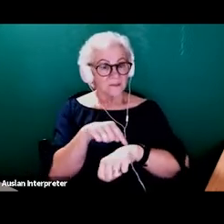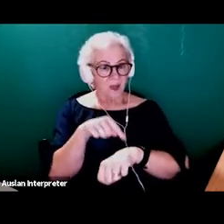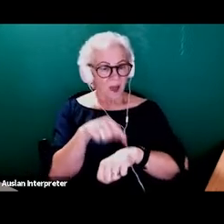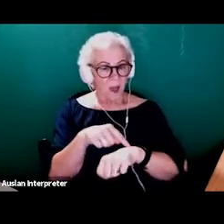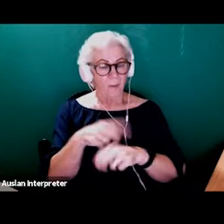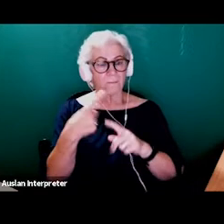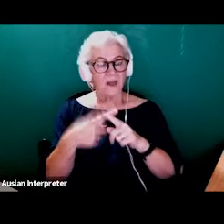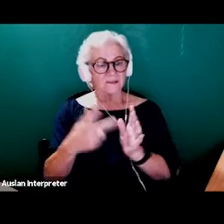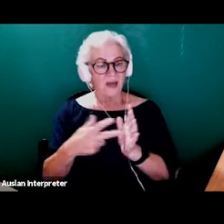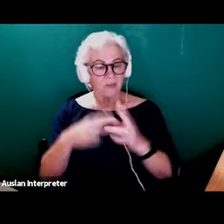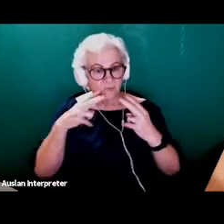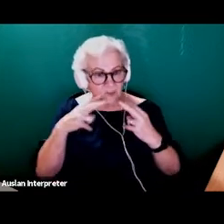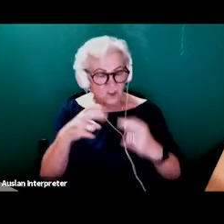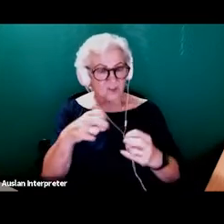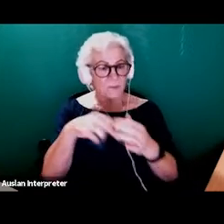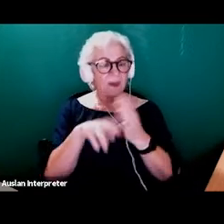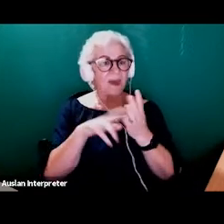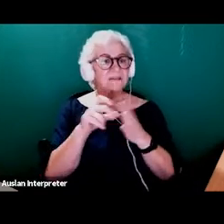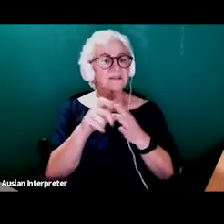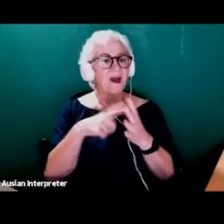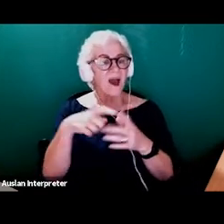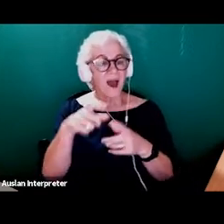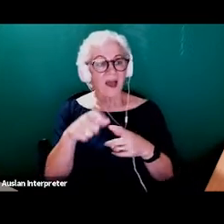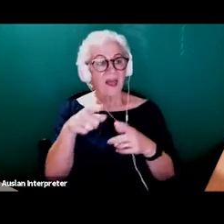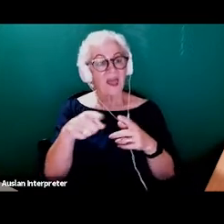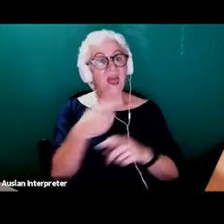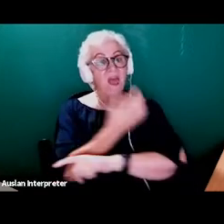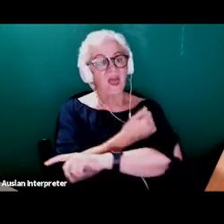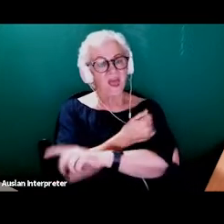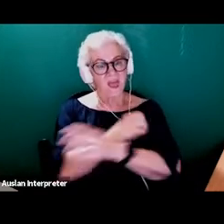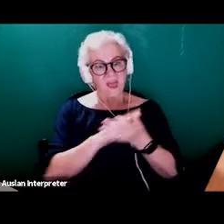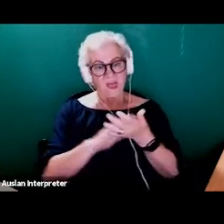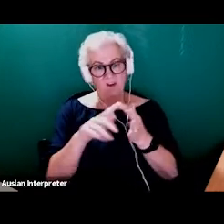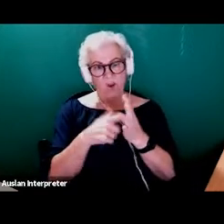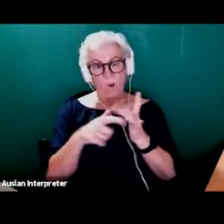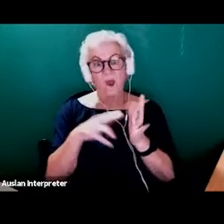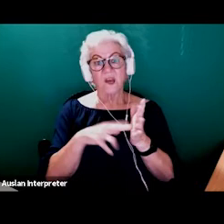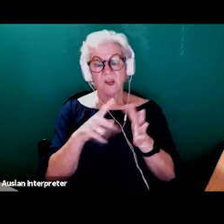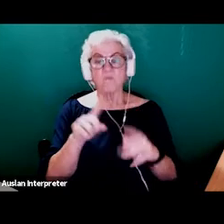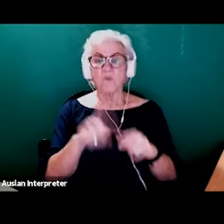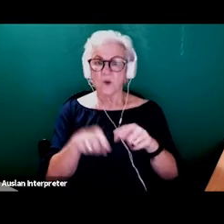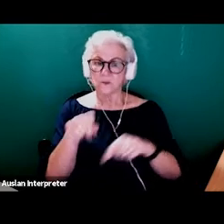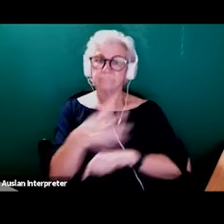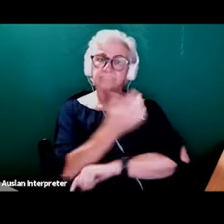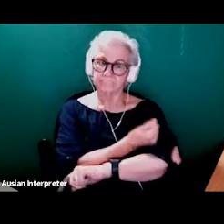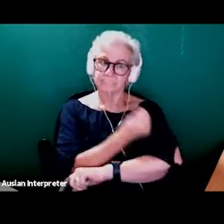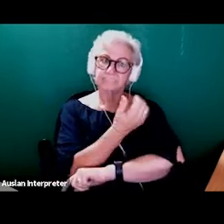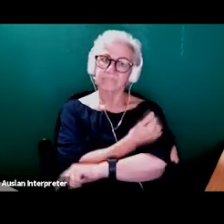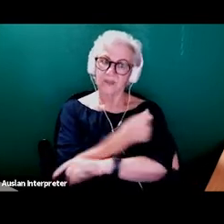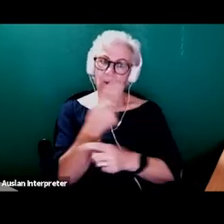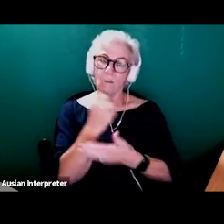conducted by NDARC and other researchers, was that heroin was the most often injected drug among people who injected drugs. Other